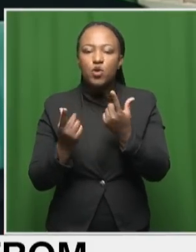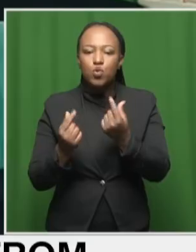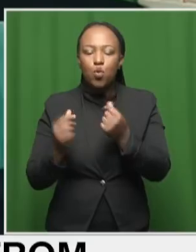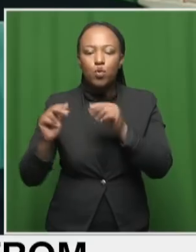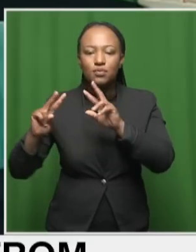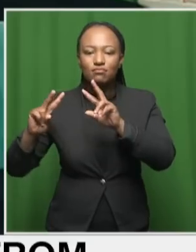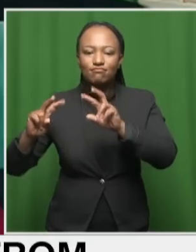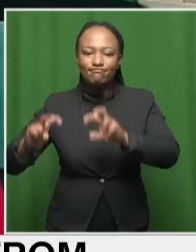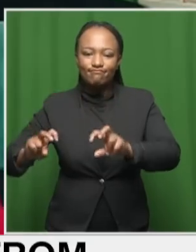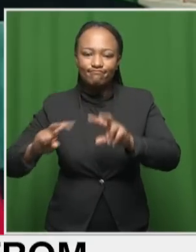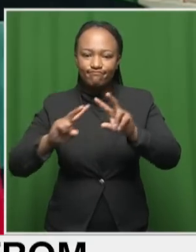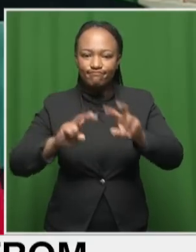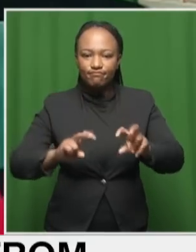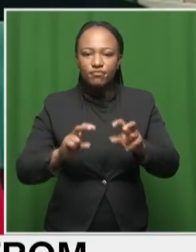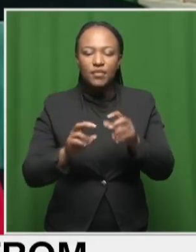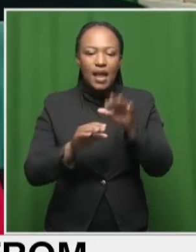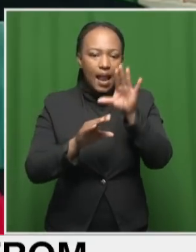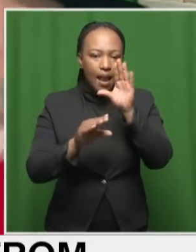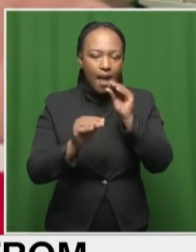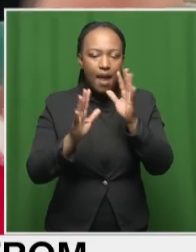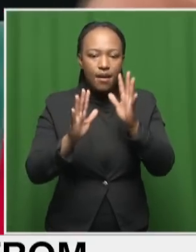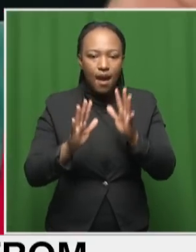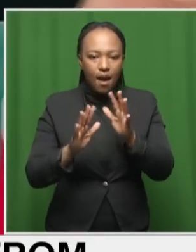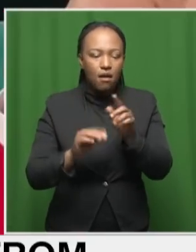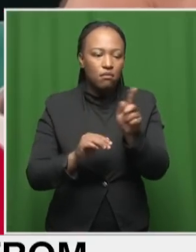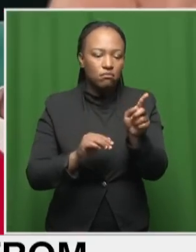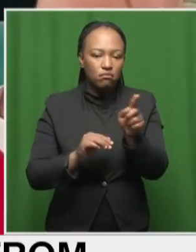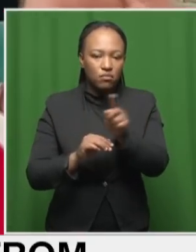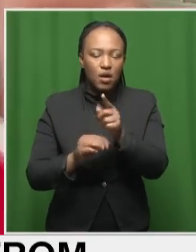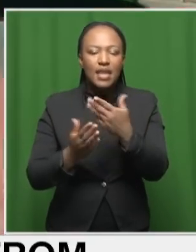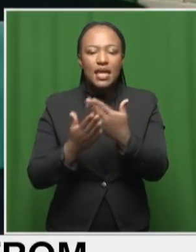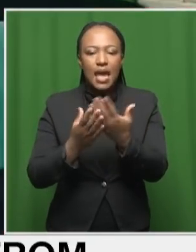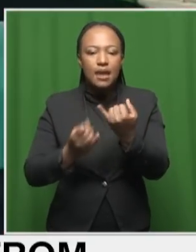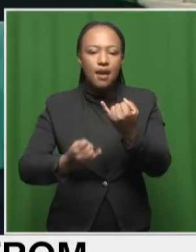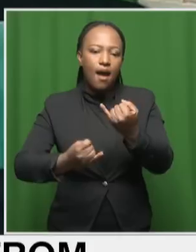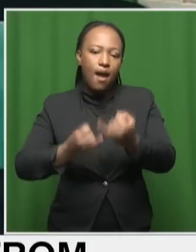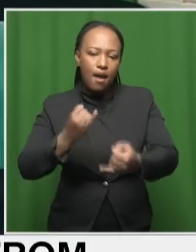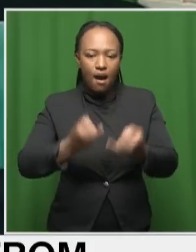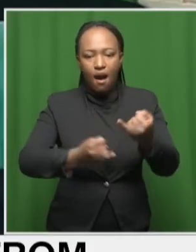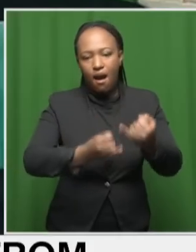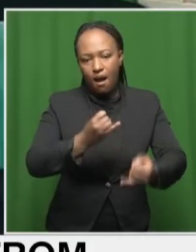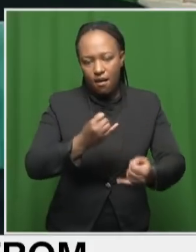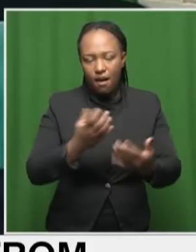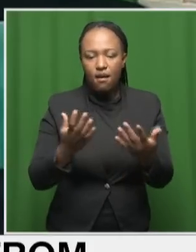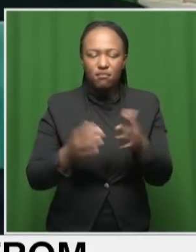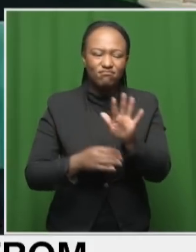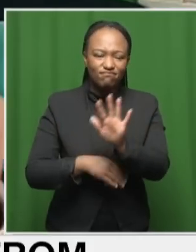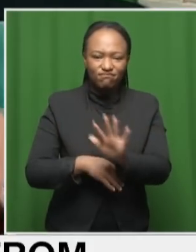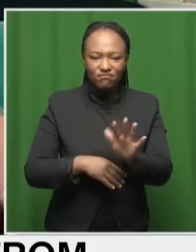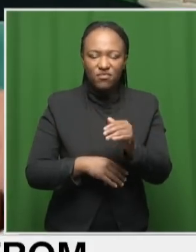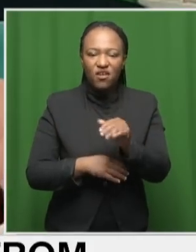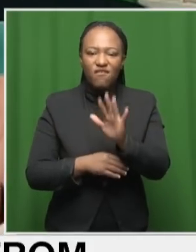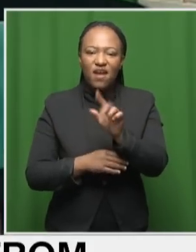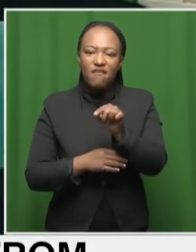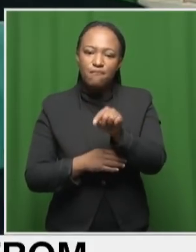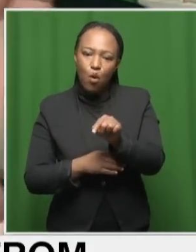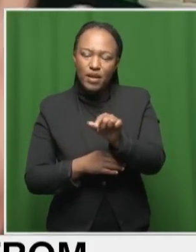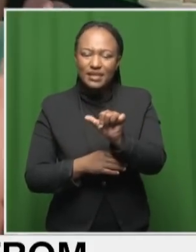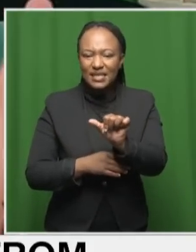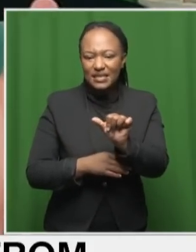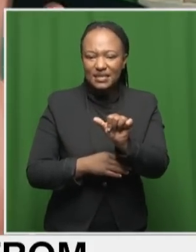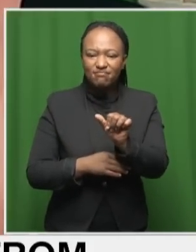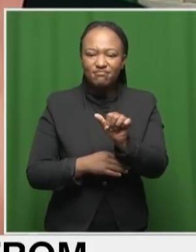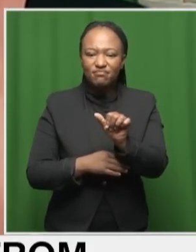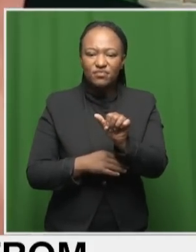is based on a sample, there's always a margin of error around all estimates. So if something goes up by 5 points or 6 points, we